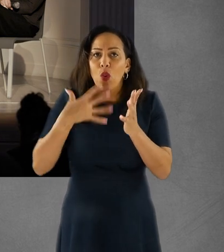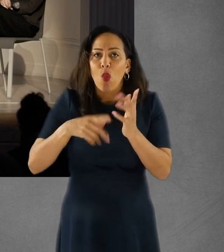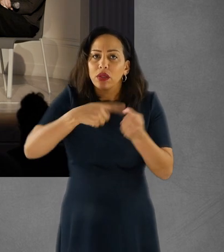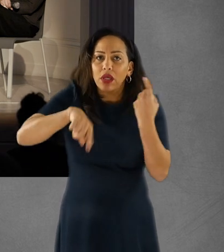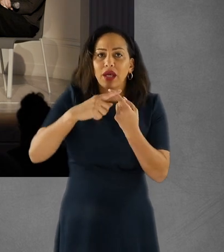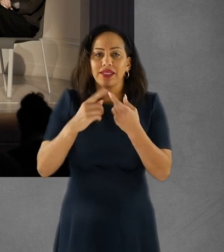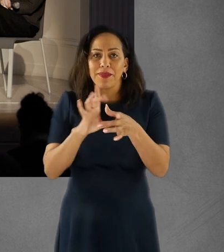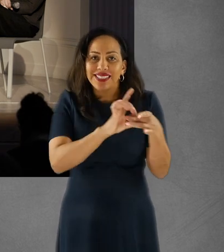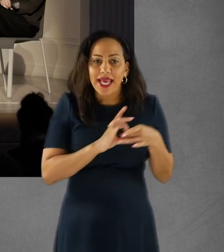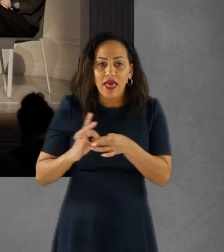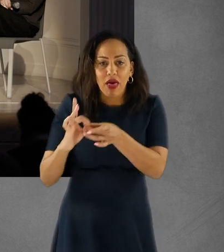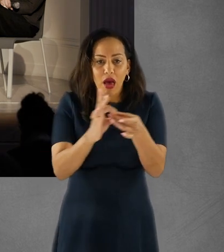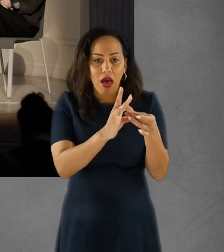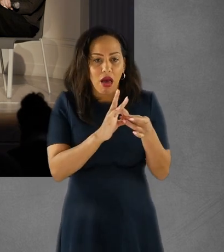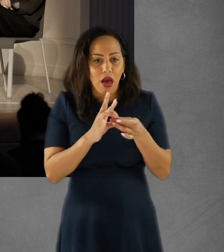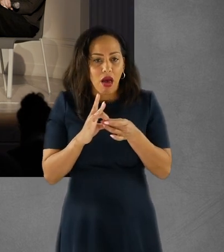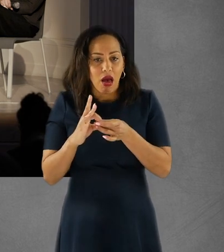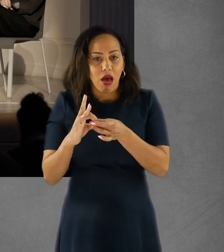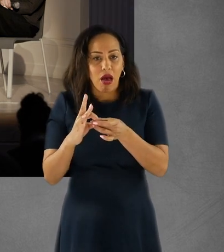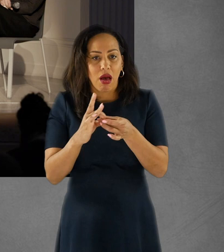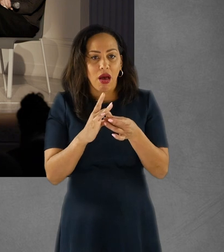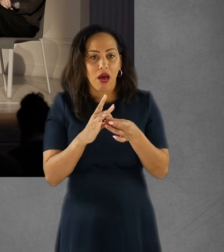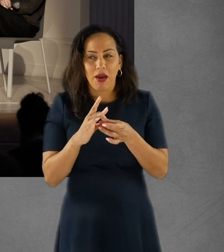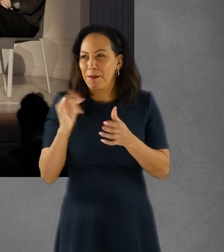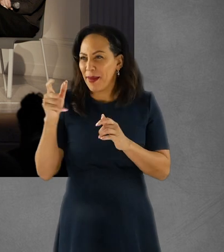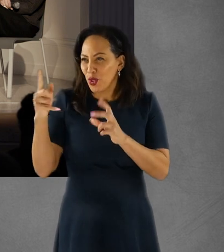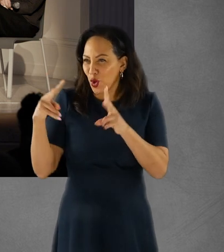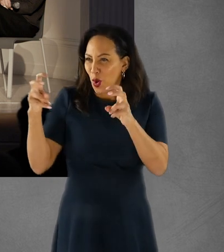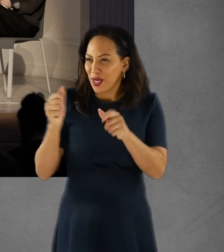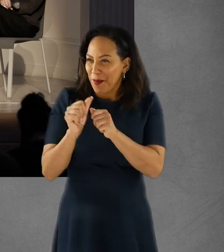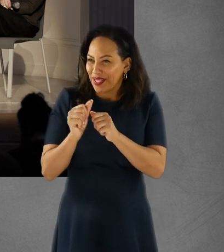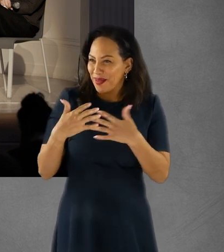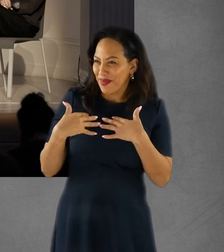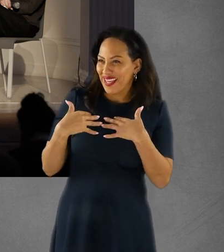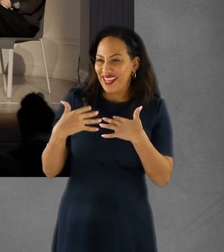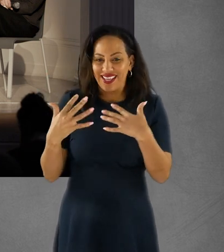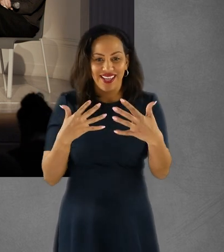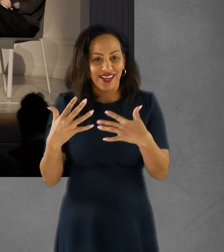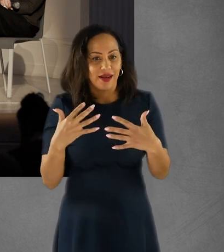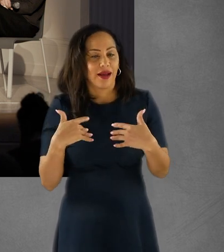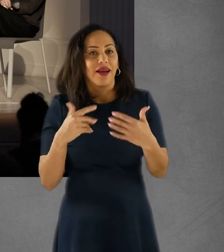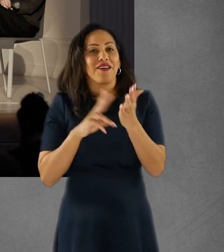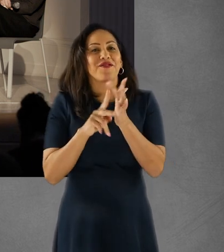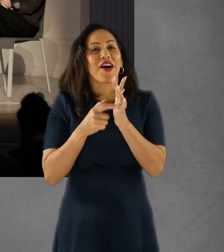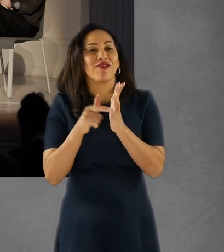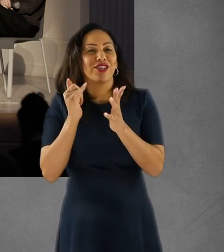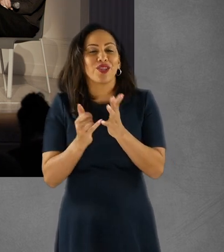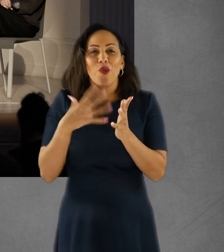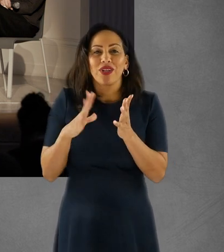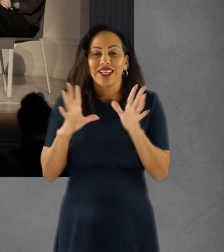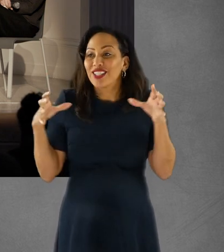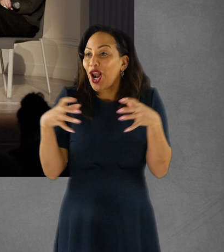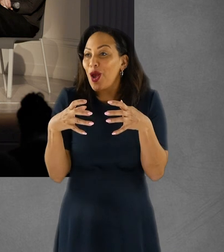than me. The virus wants us to be together. It wants us close, holding hands, whispering secrets, floating in the galaxy of spit